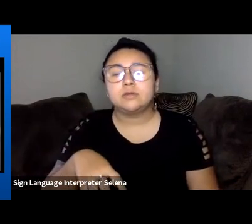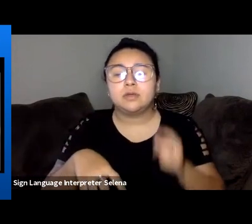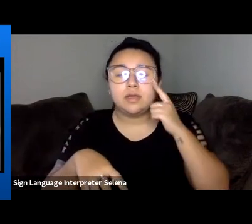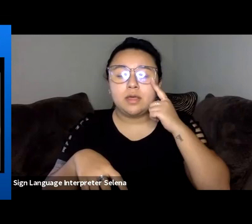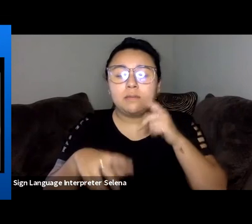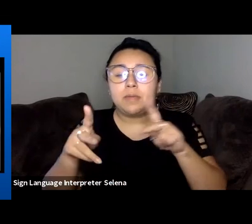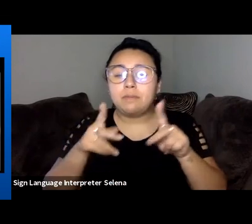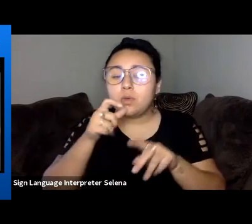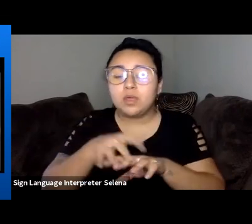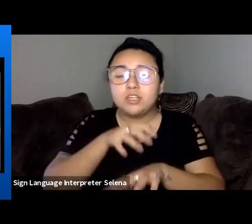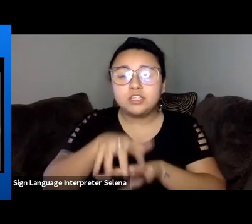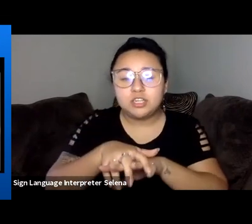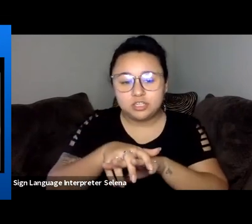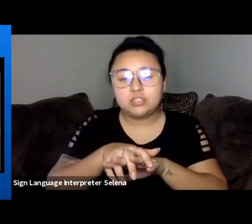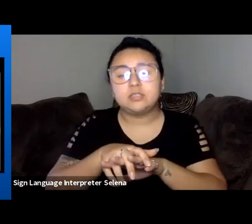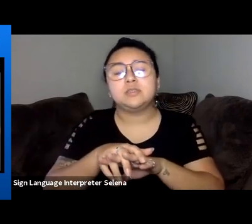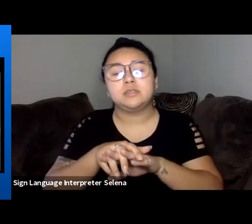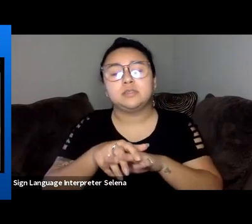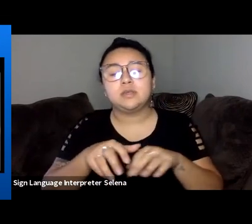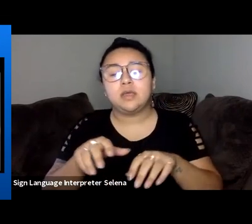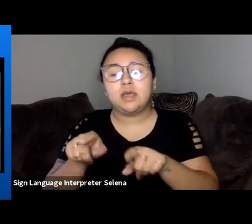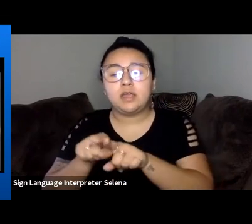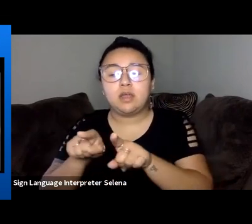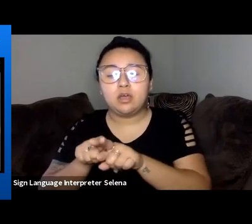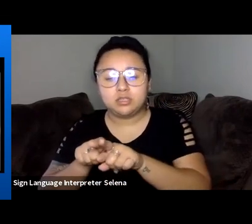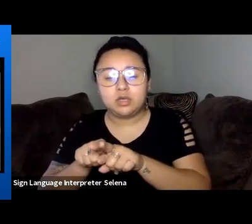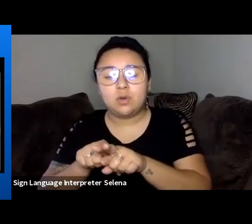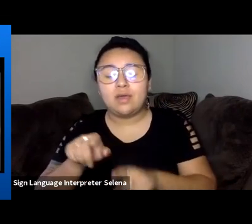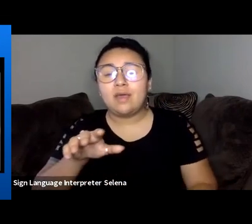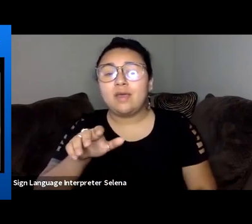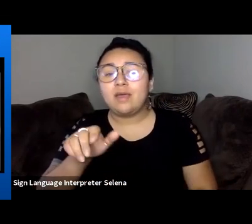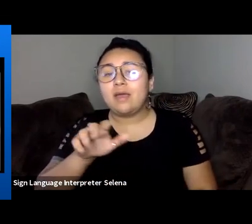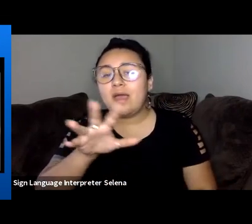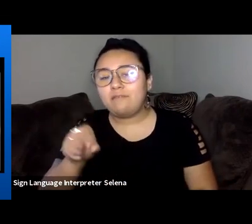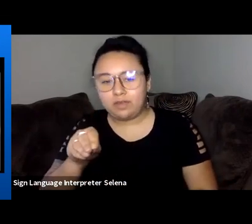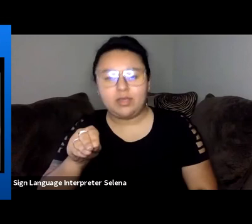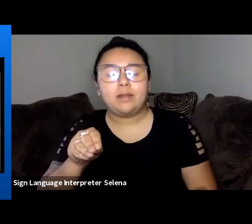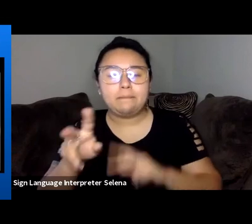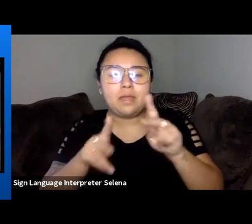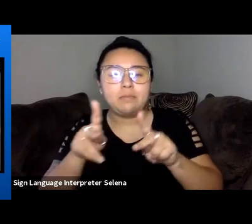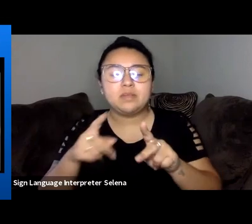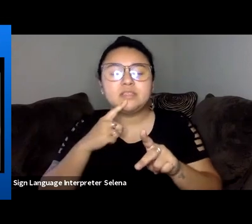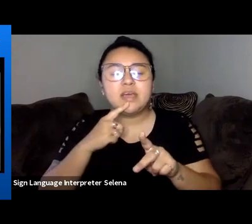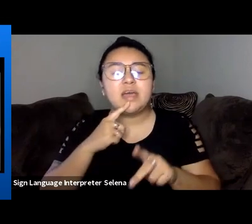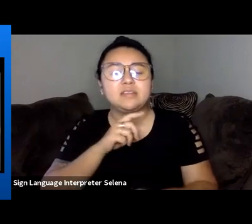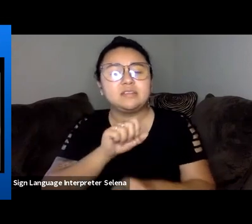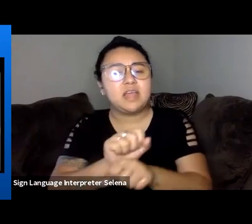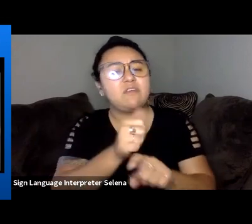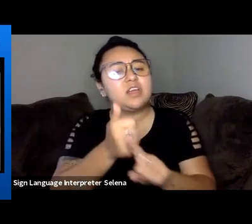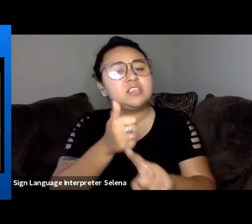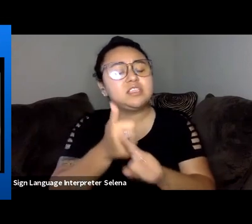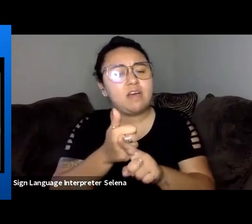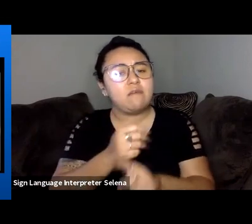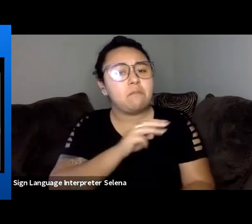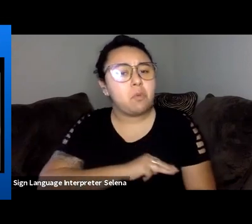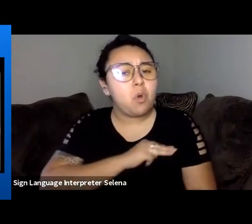and colonialism were moral evils. And so it actually asks us to pretend that Indigenous